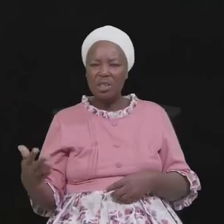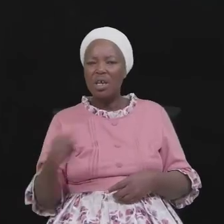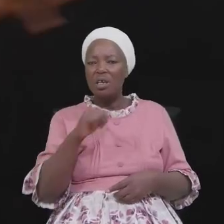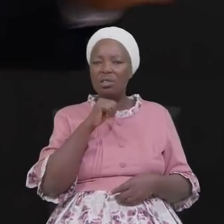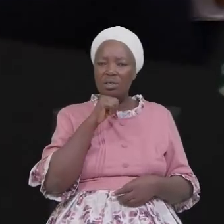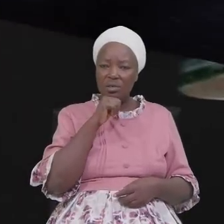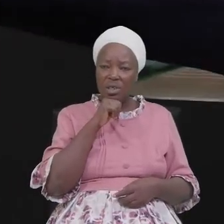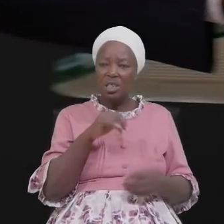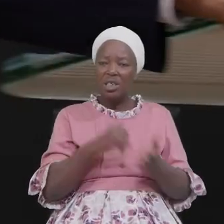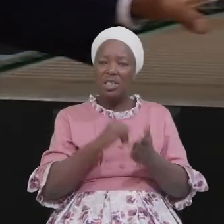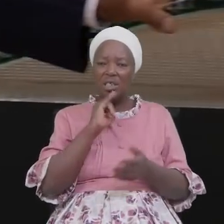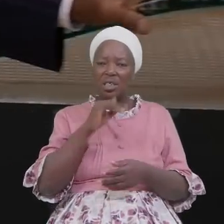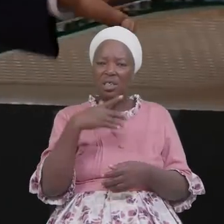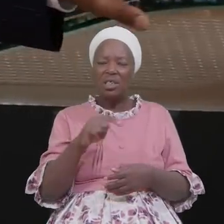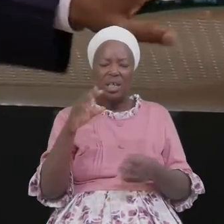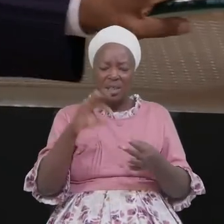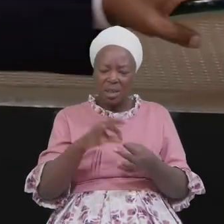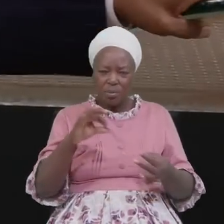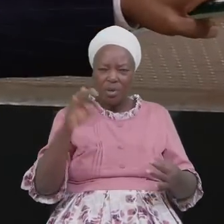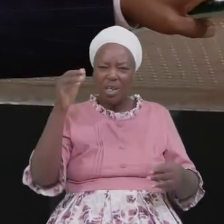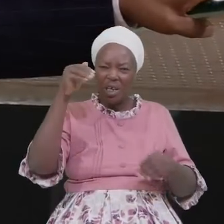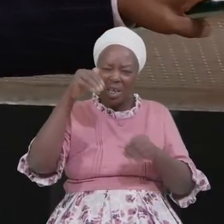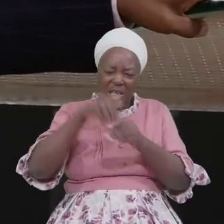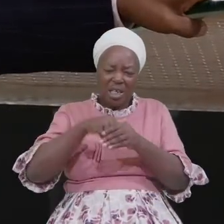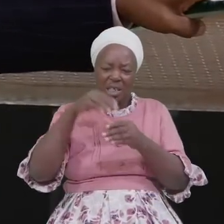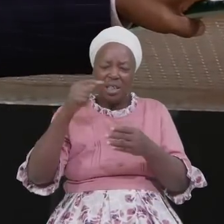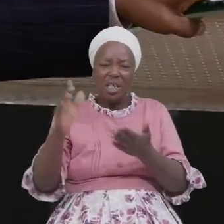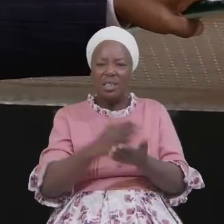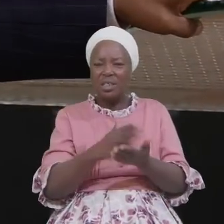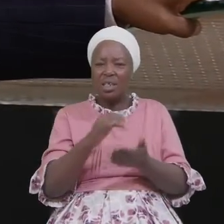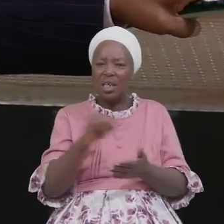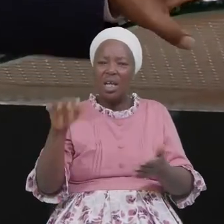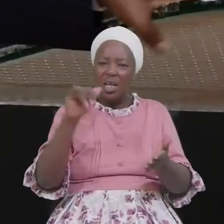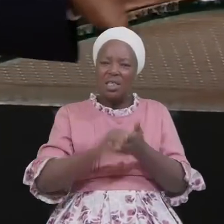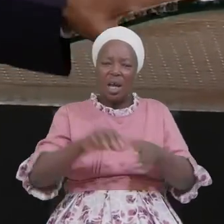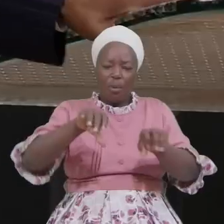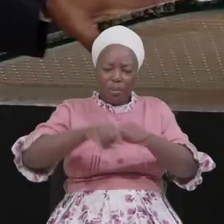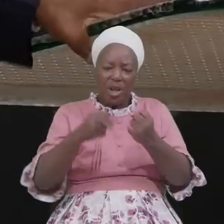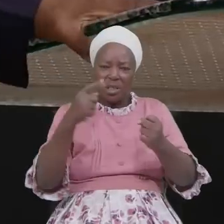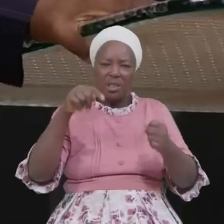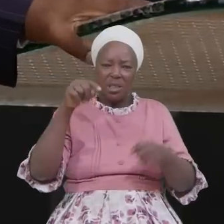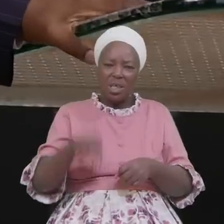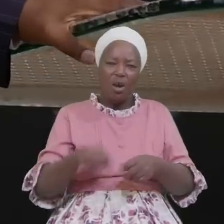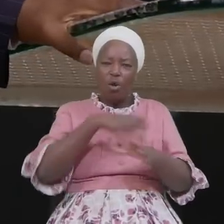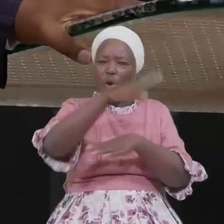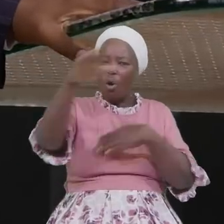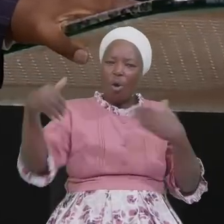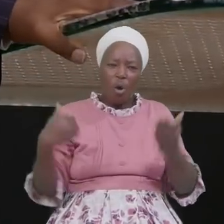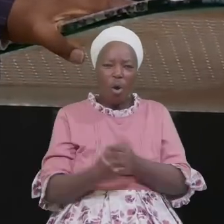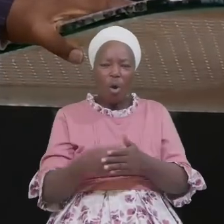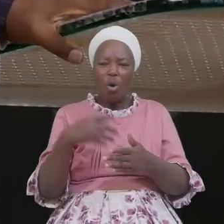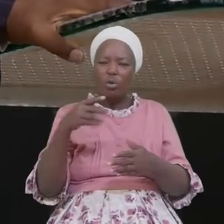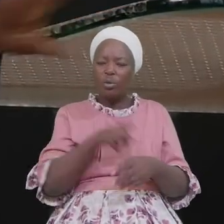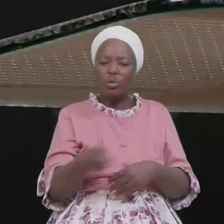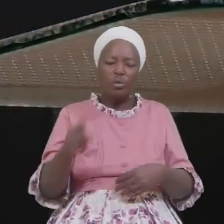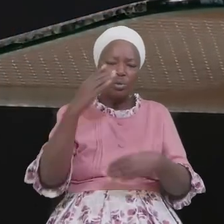instrumentation. Is the spirit in the singing that breaks down all those walls